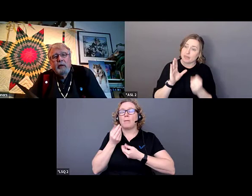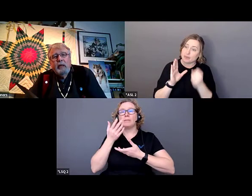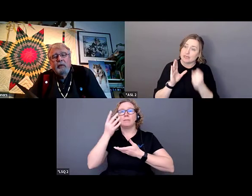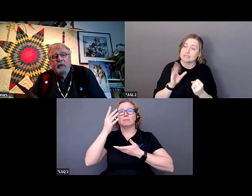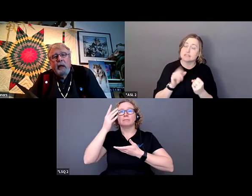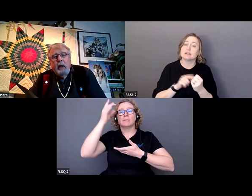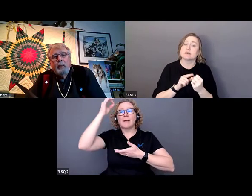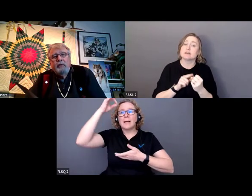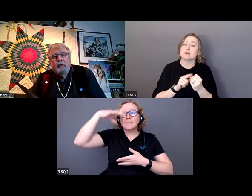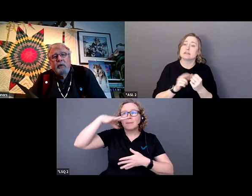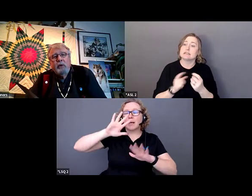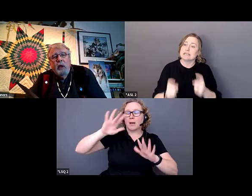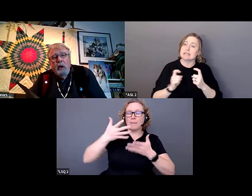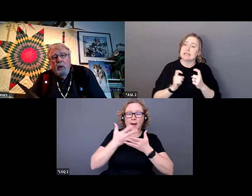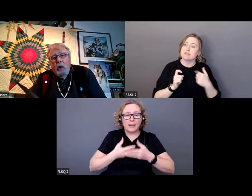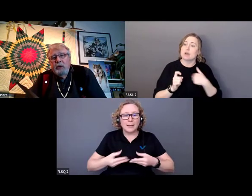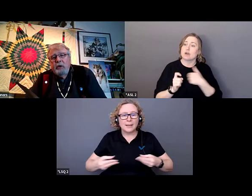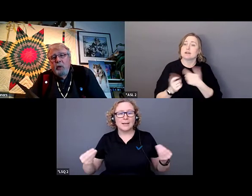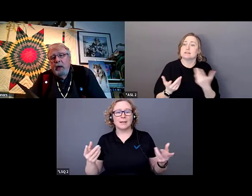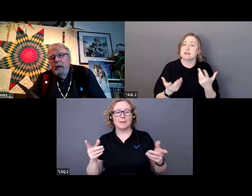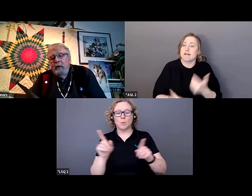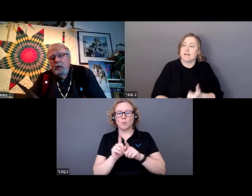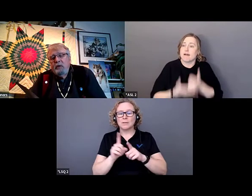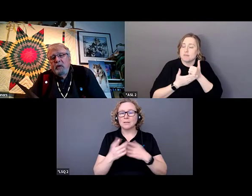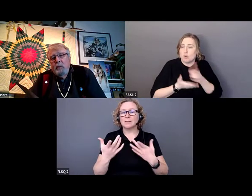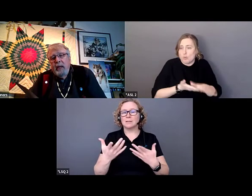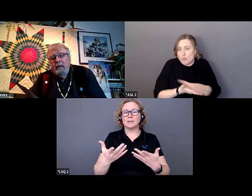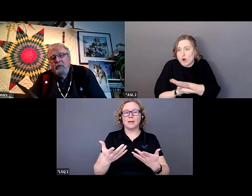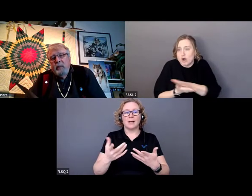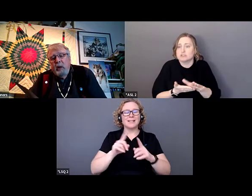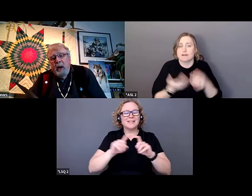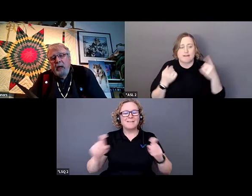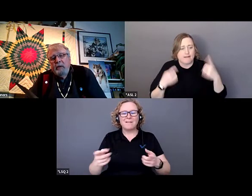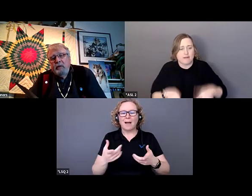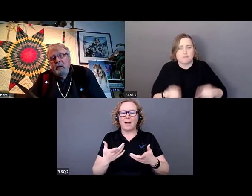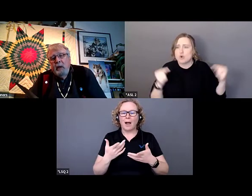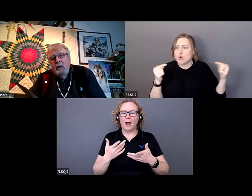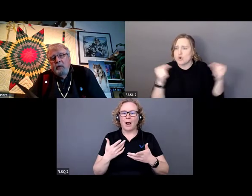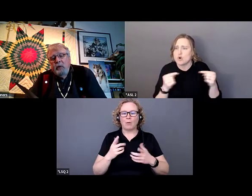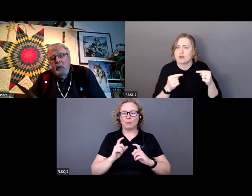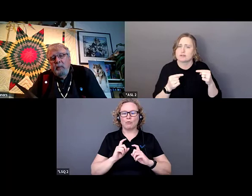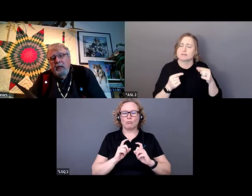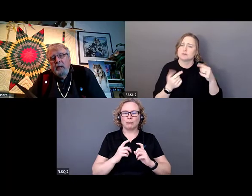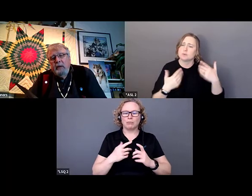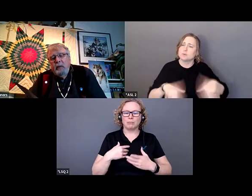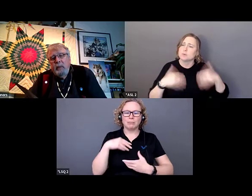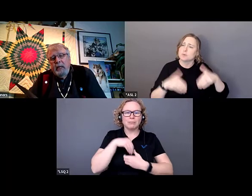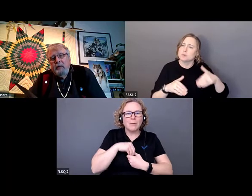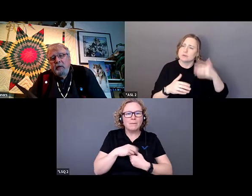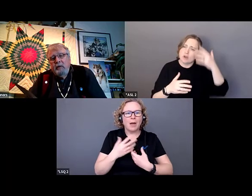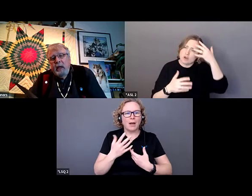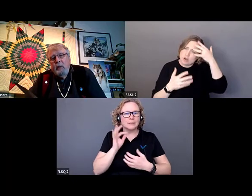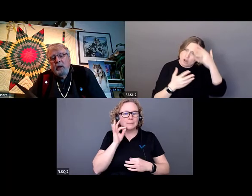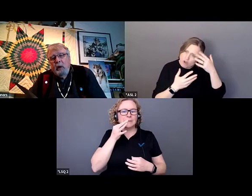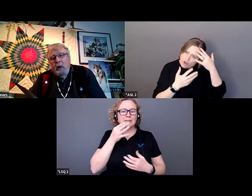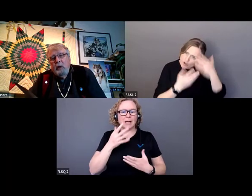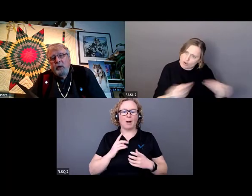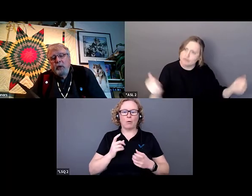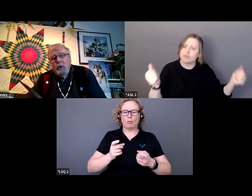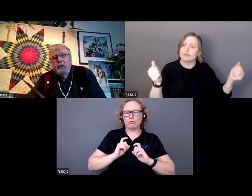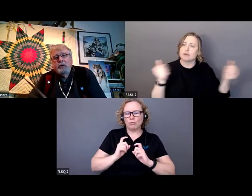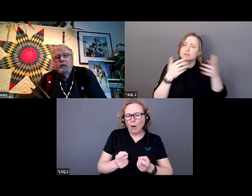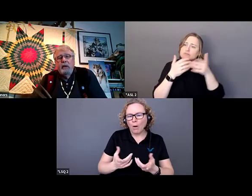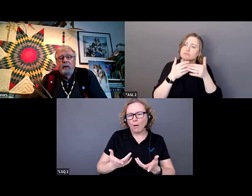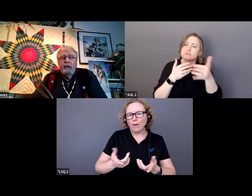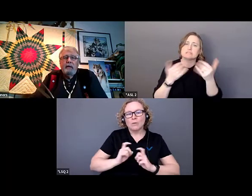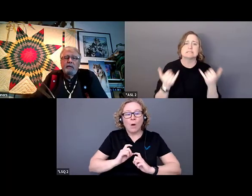to us the gifts to help us to wash away the hurts and pains from our minds, so that we might live in peace this day with all of